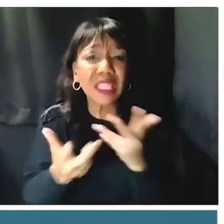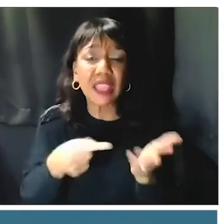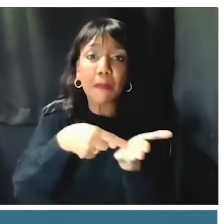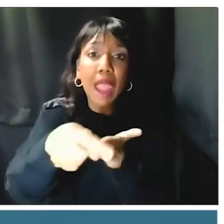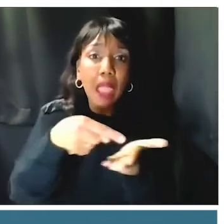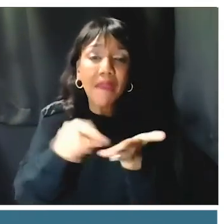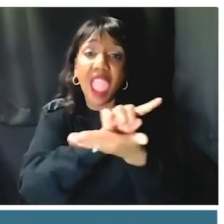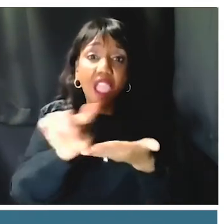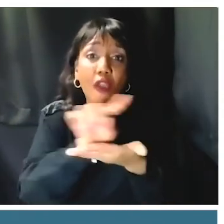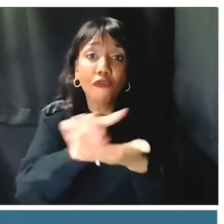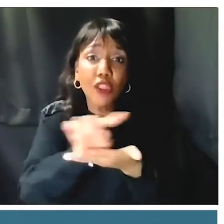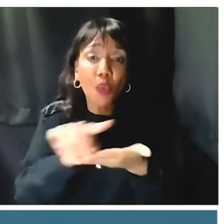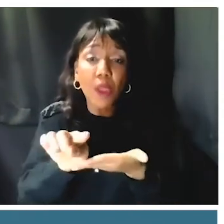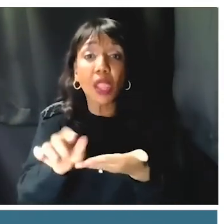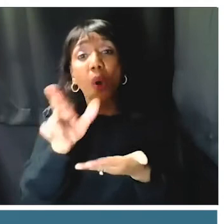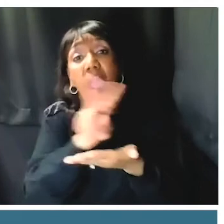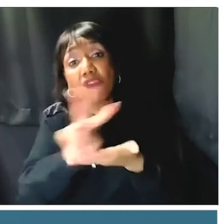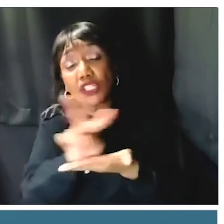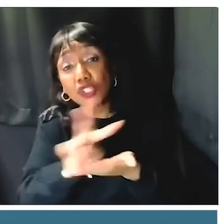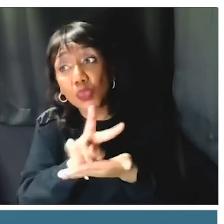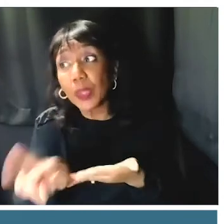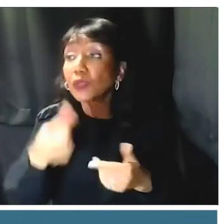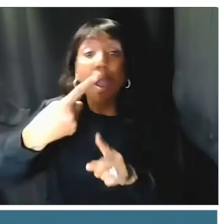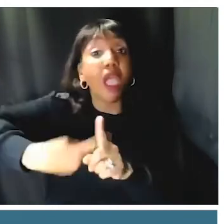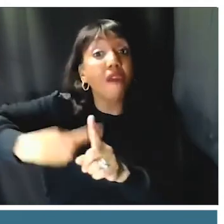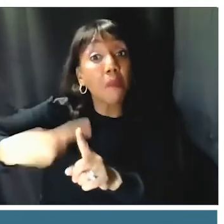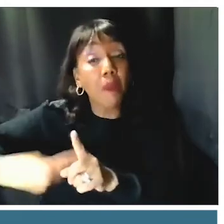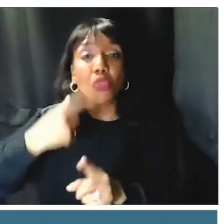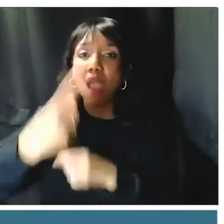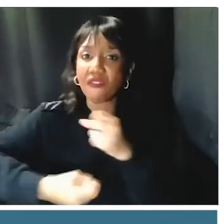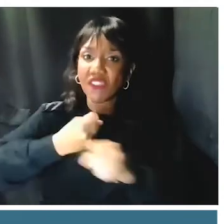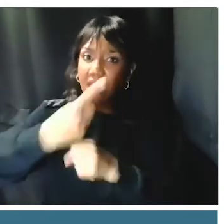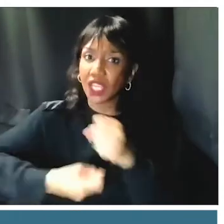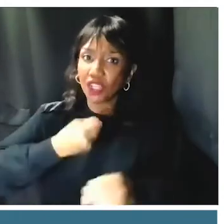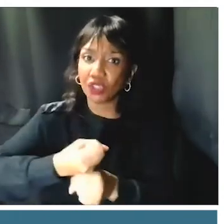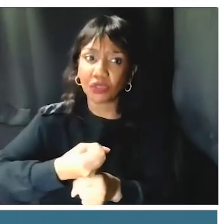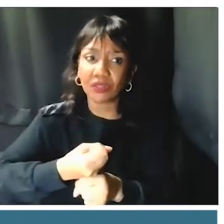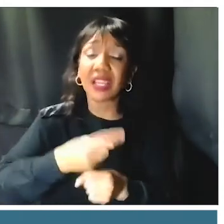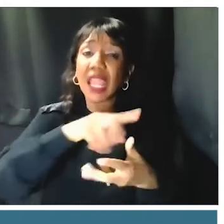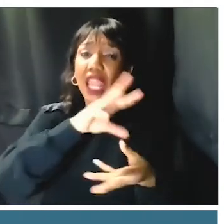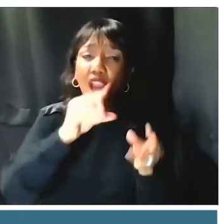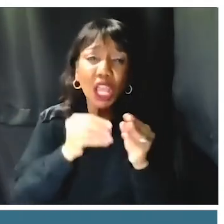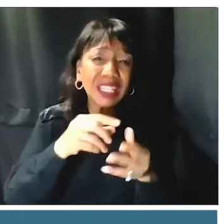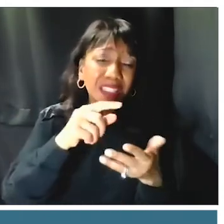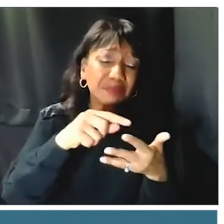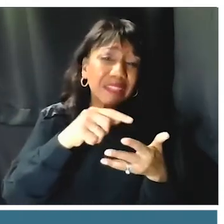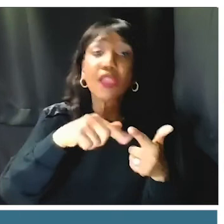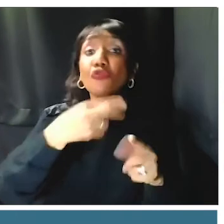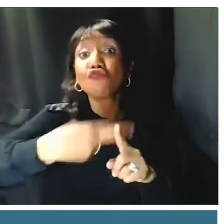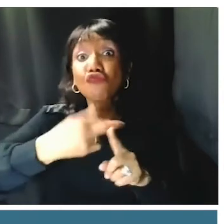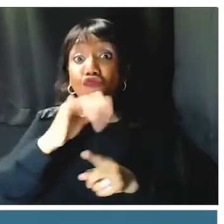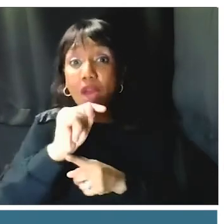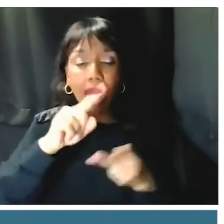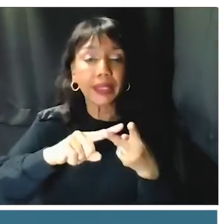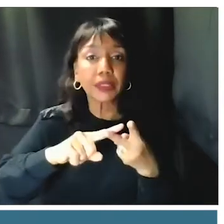be paid every week, every 2 weeks, every month, or every year. These include expenses like